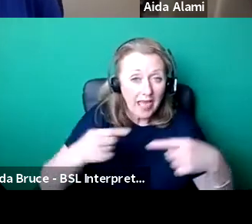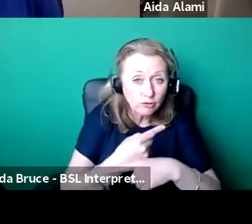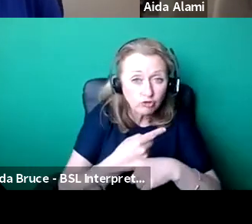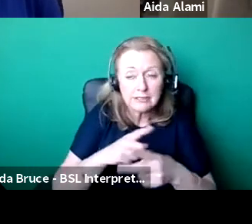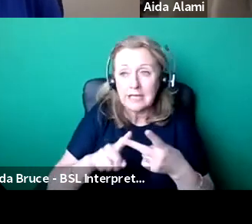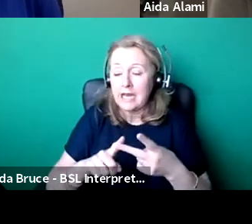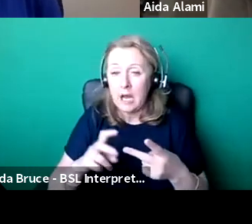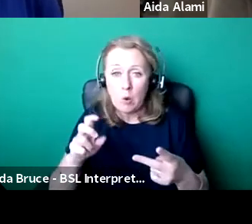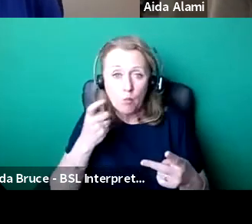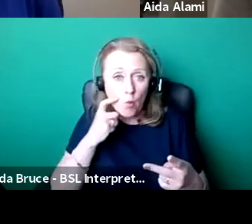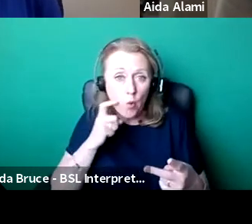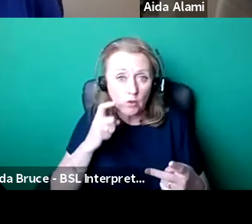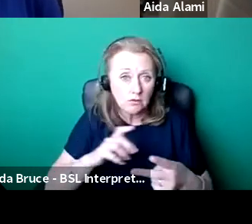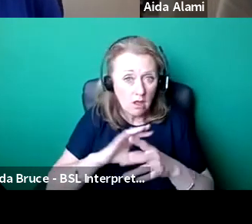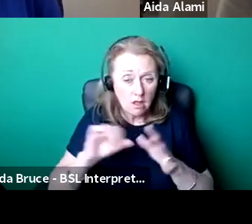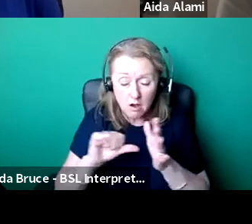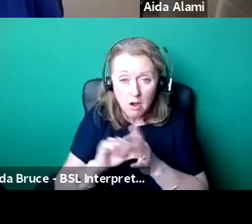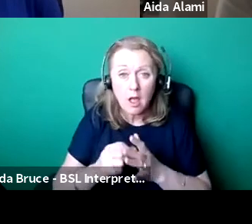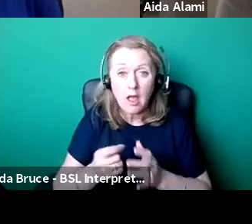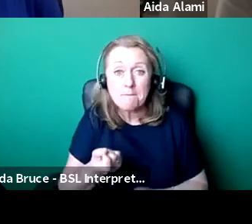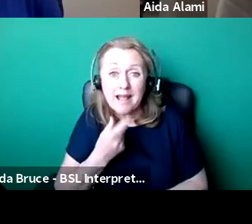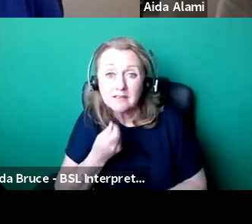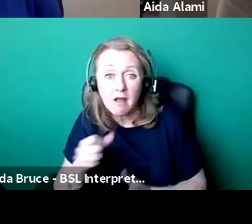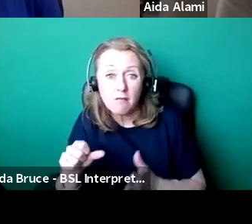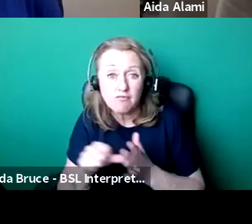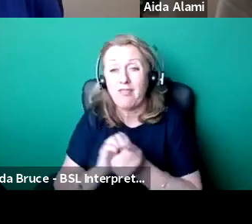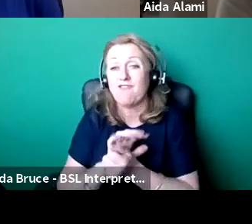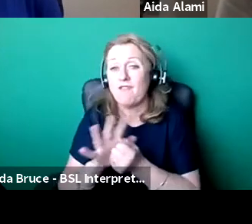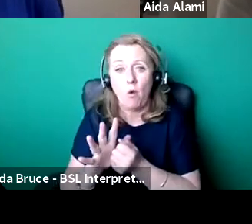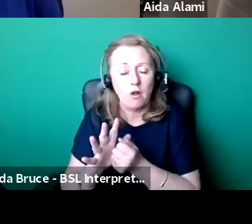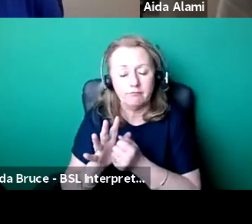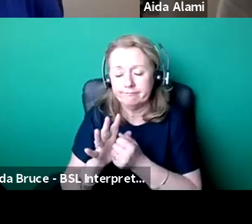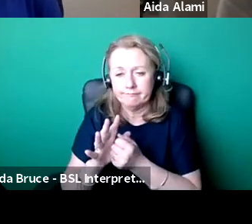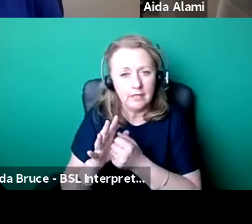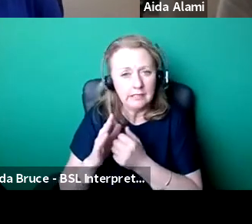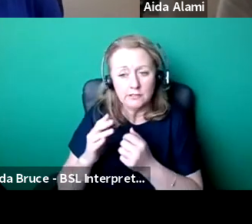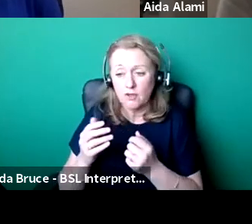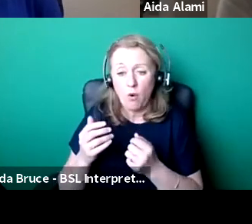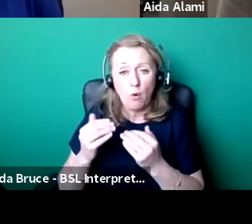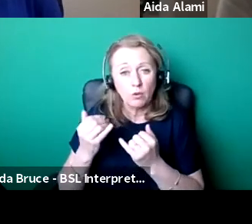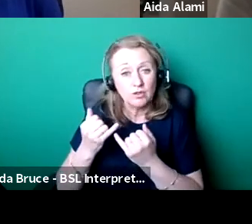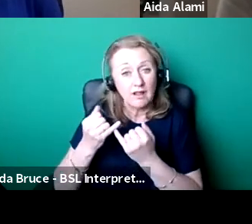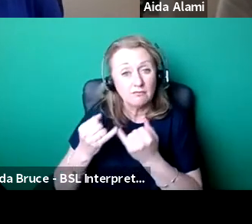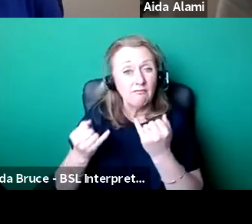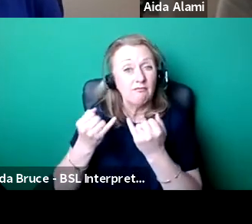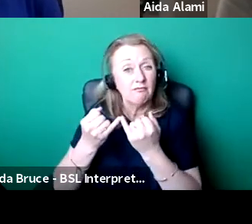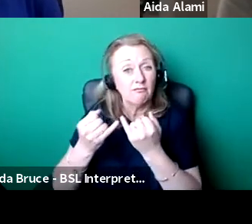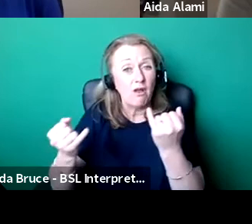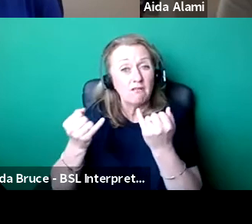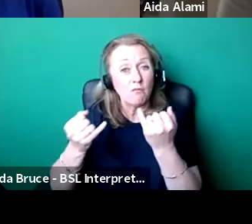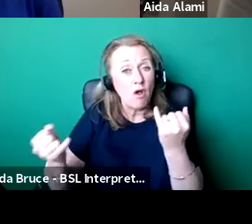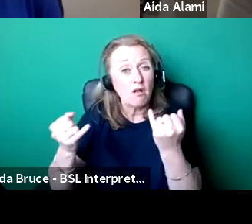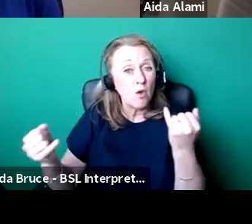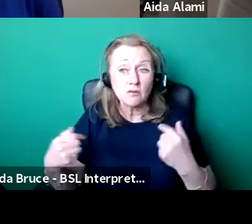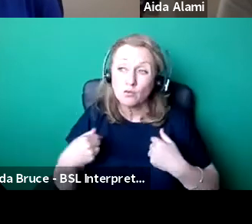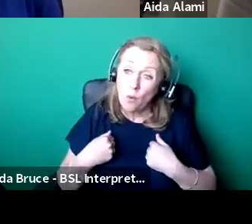problem. And now hit by corona, things just keep piling up and getting worse. So am I